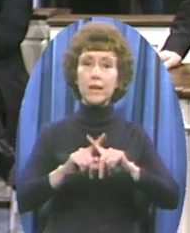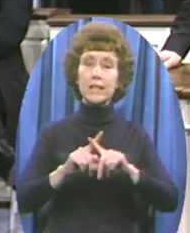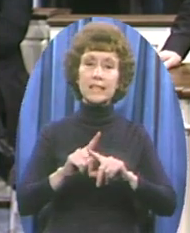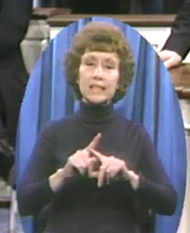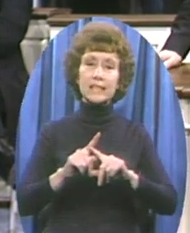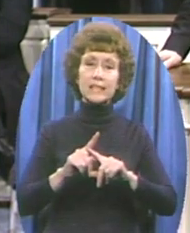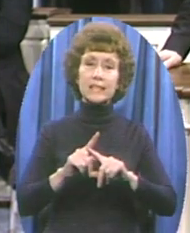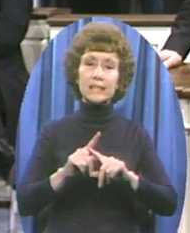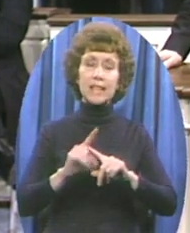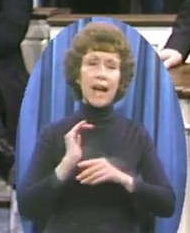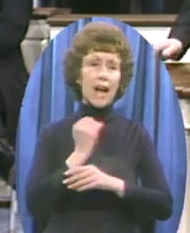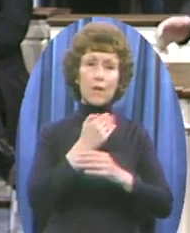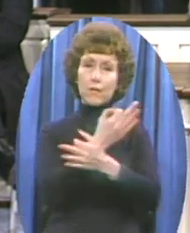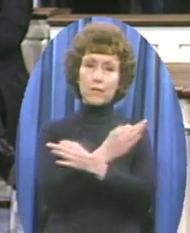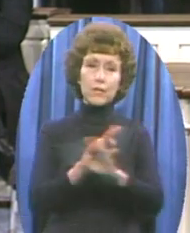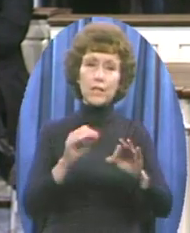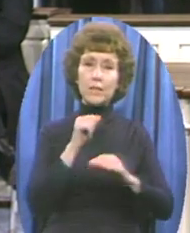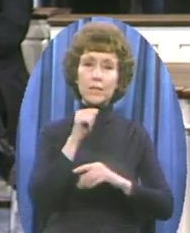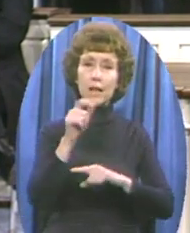It does not